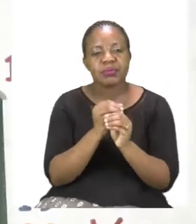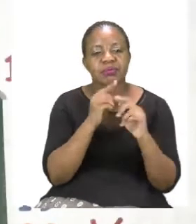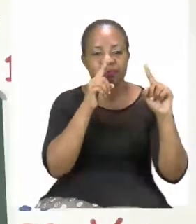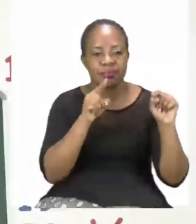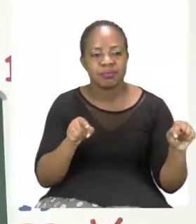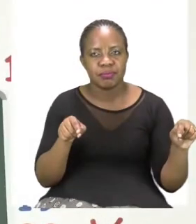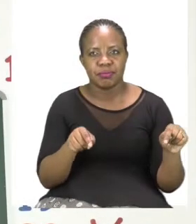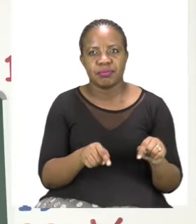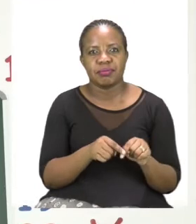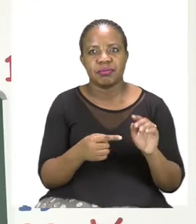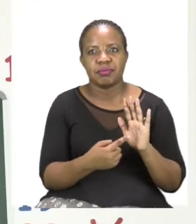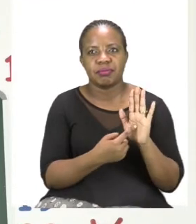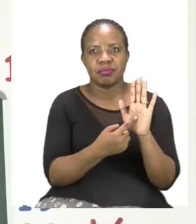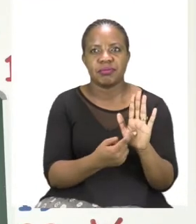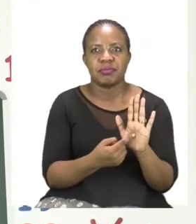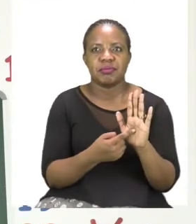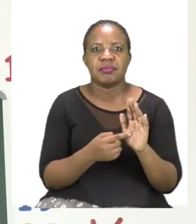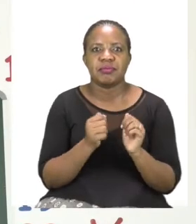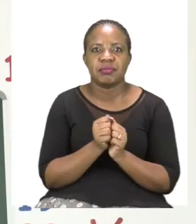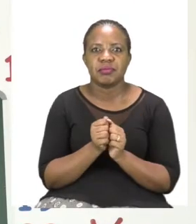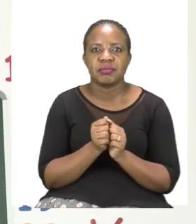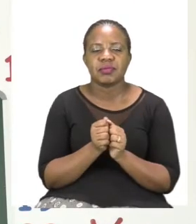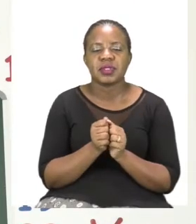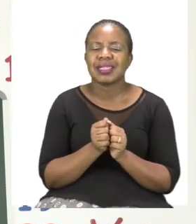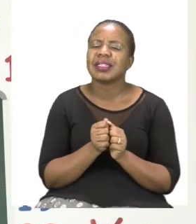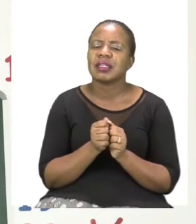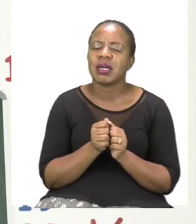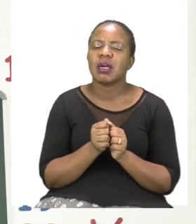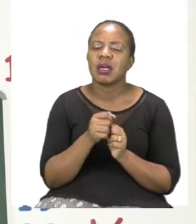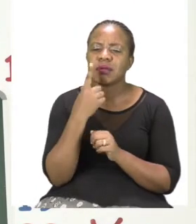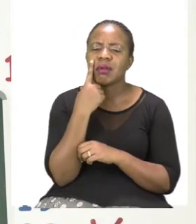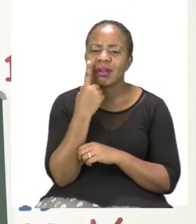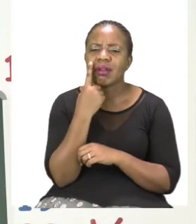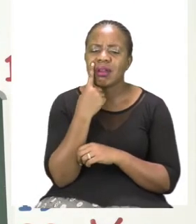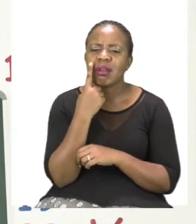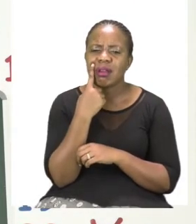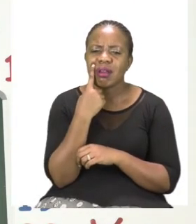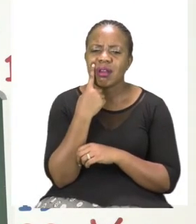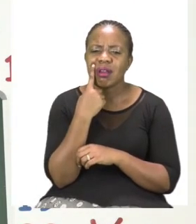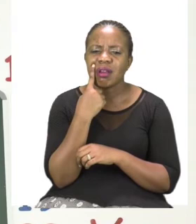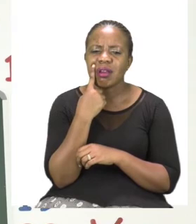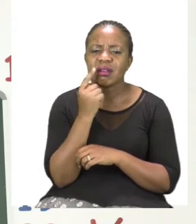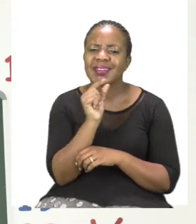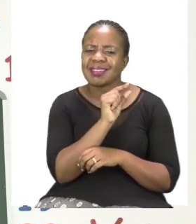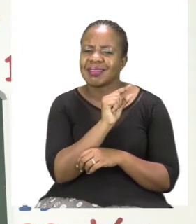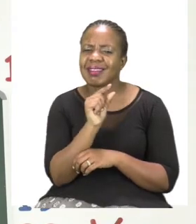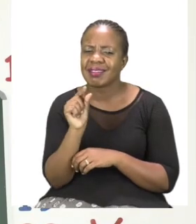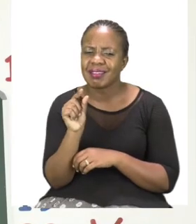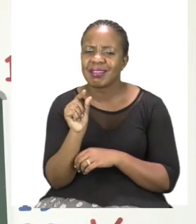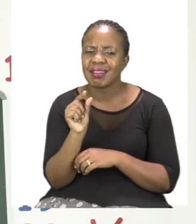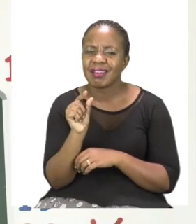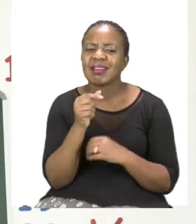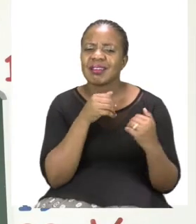Now the first thing you're going to notice about the sentence is that it has a capital letter the.